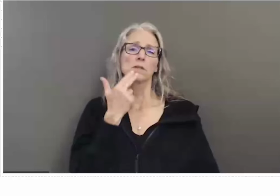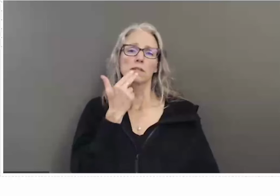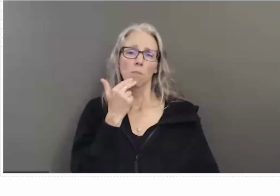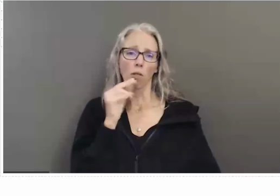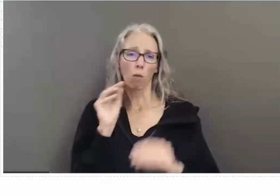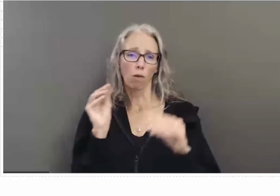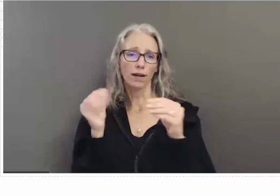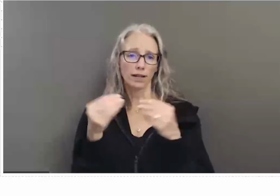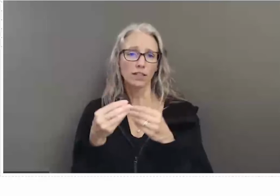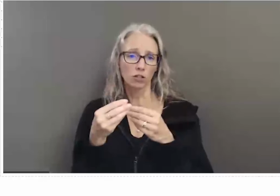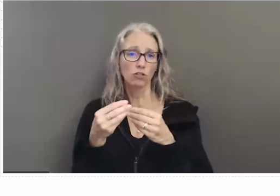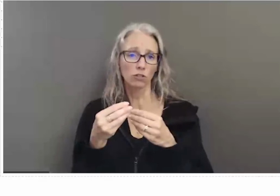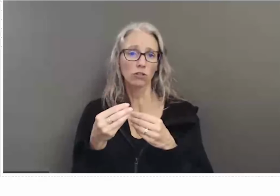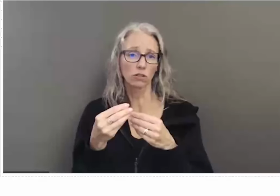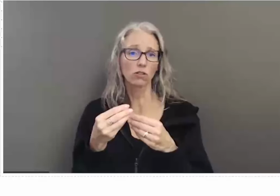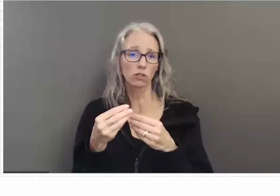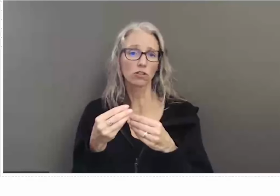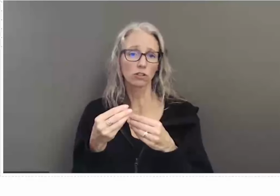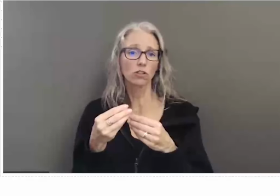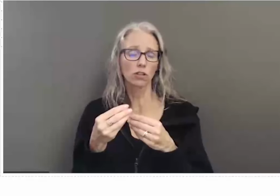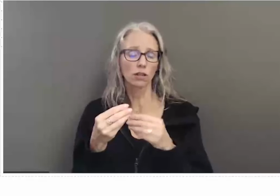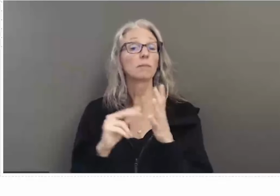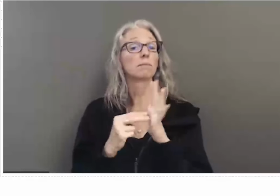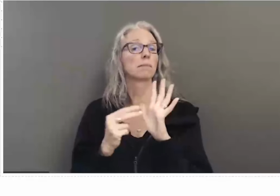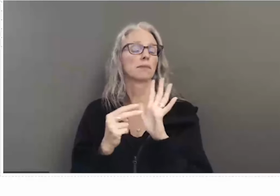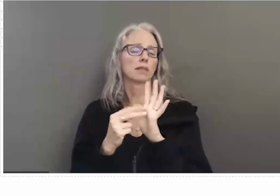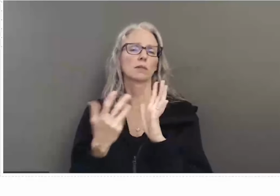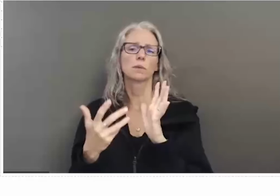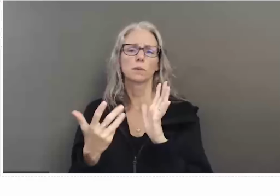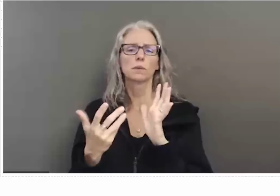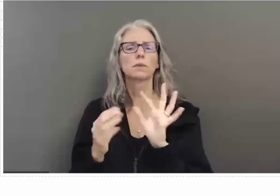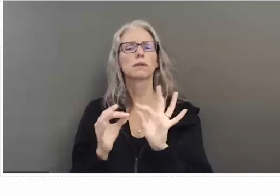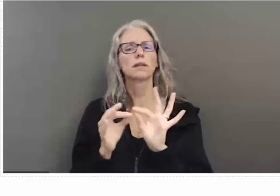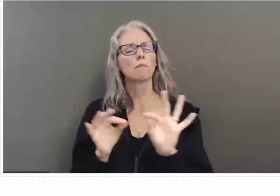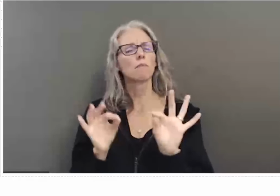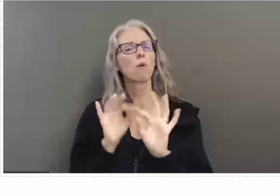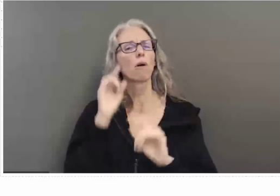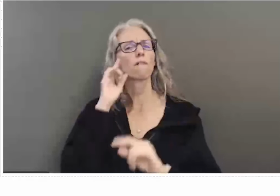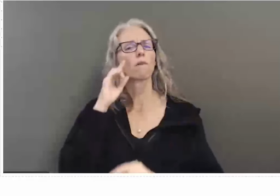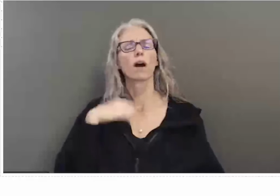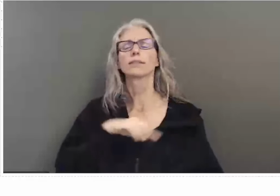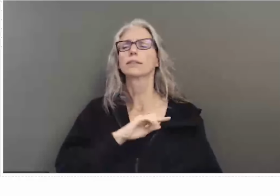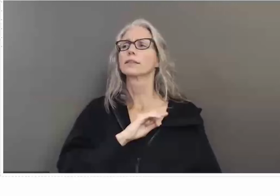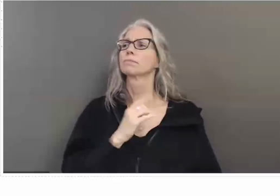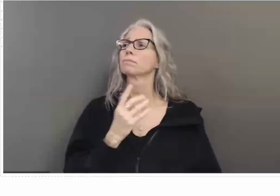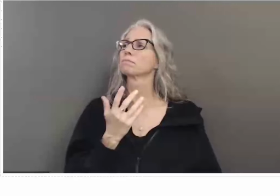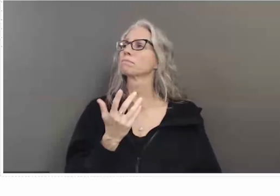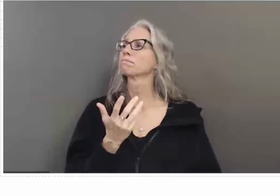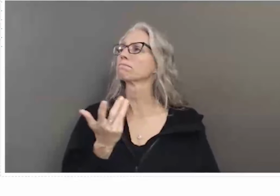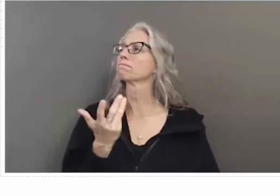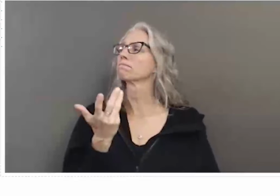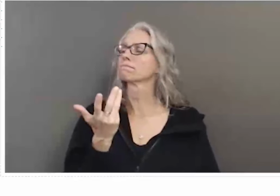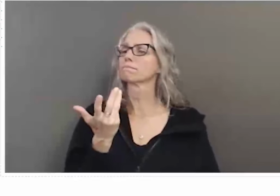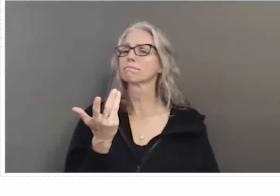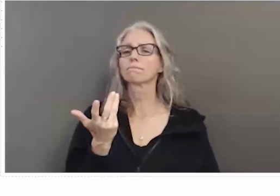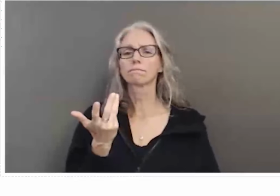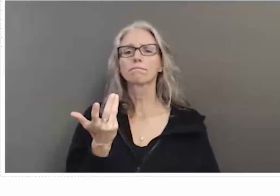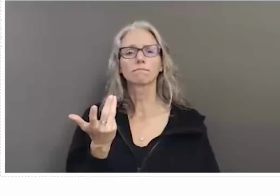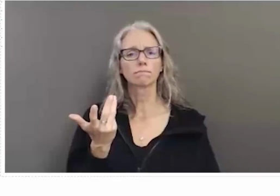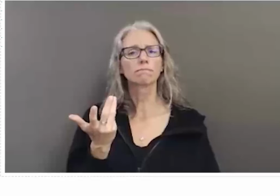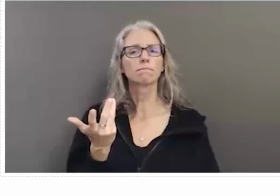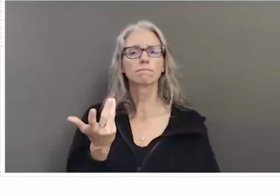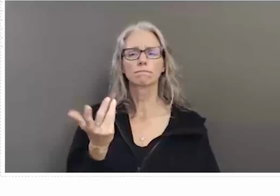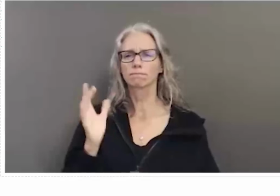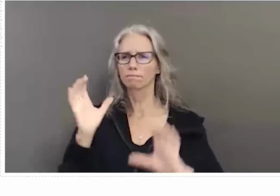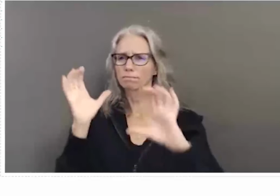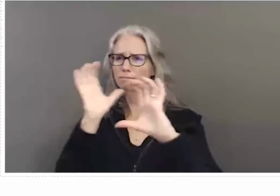things considered, and it is really important for us to a um find partners